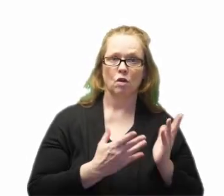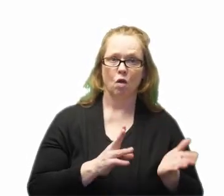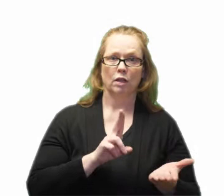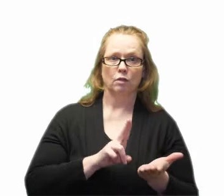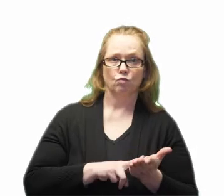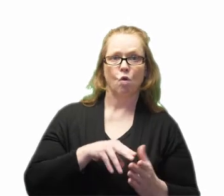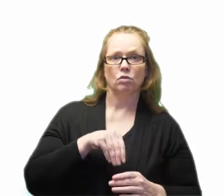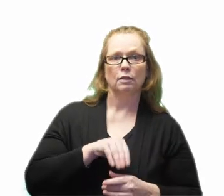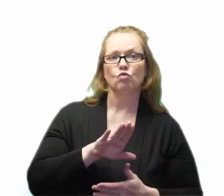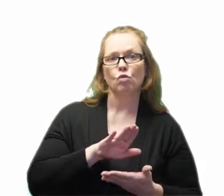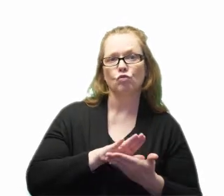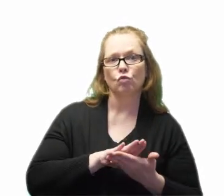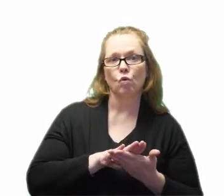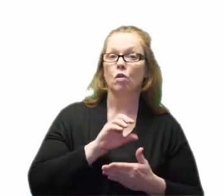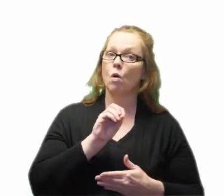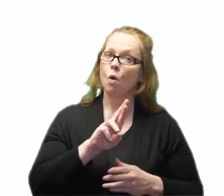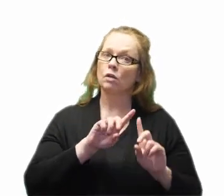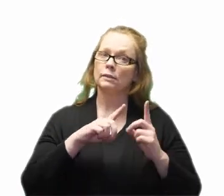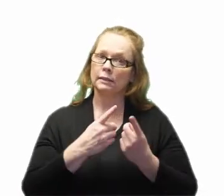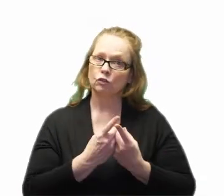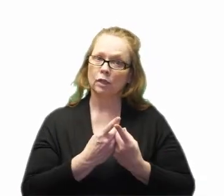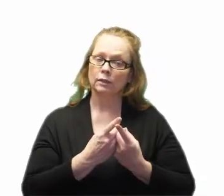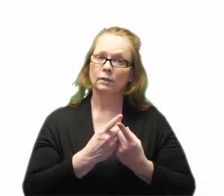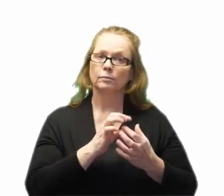or district by year.